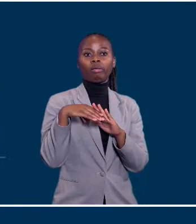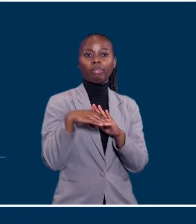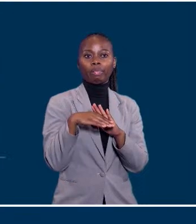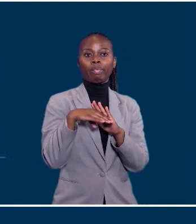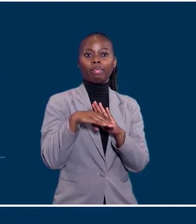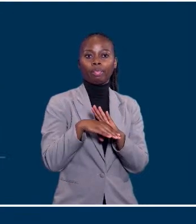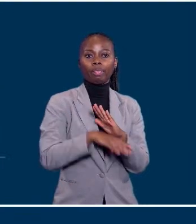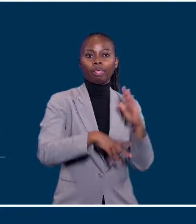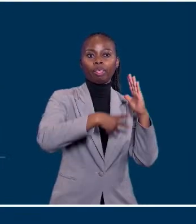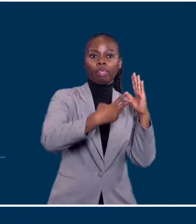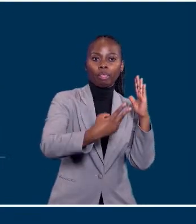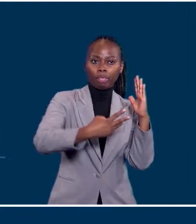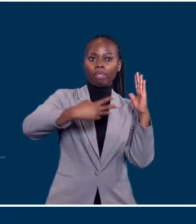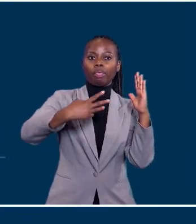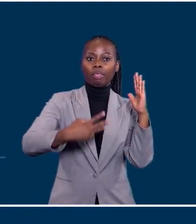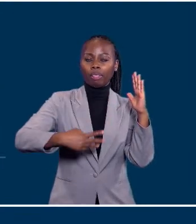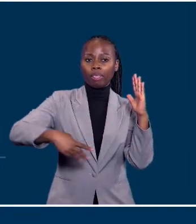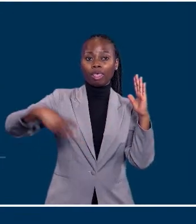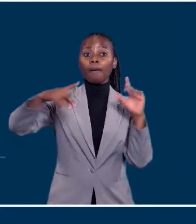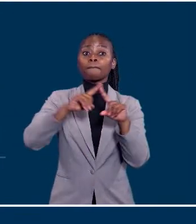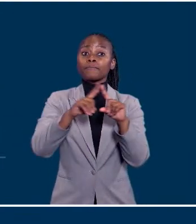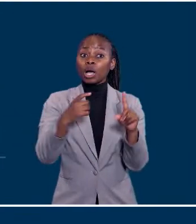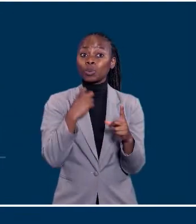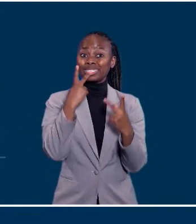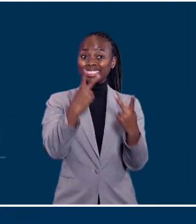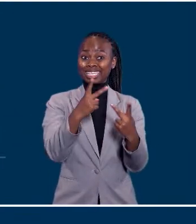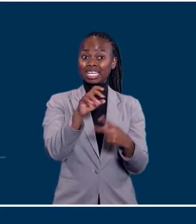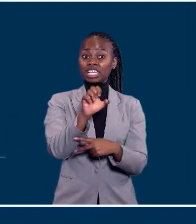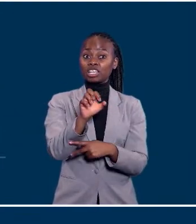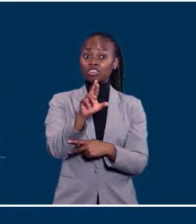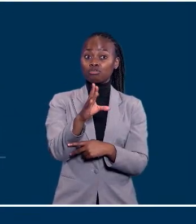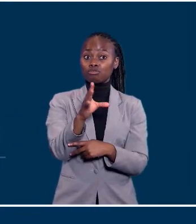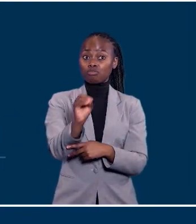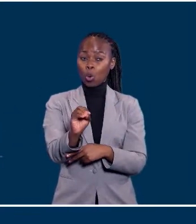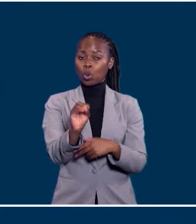assets, currencies like the euro and Swiss franc, strengthening.